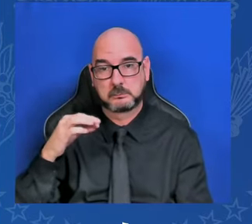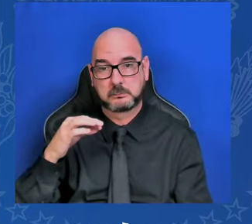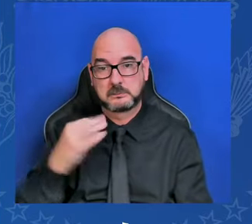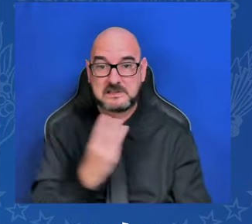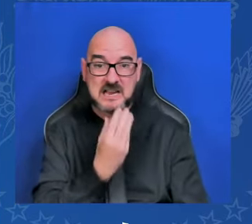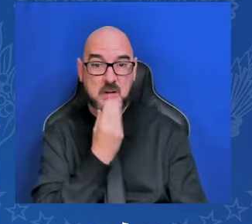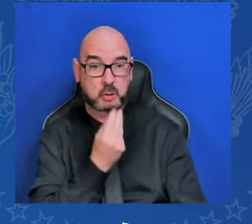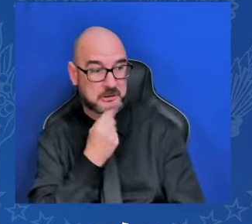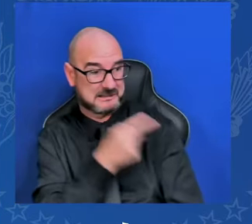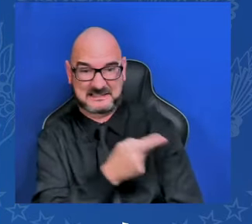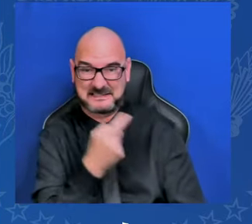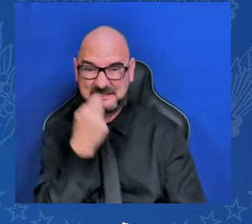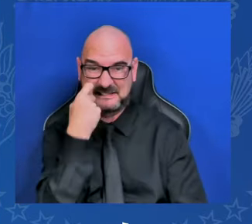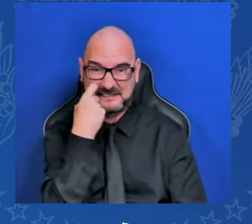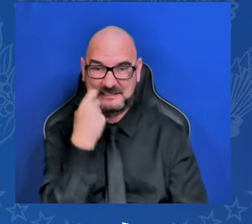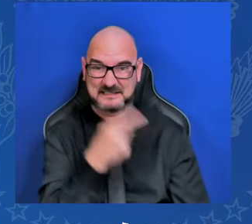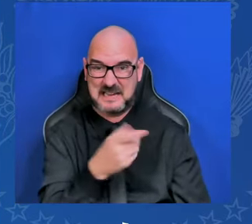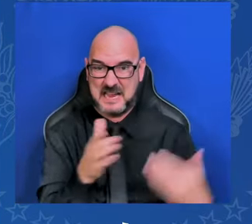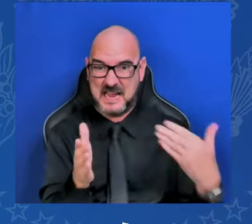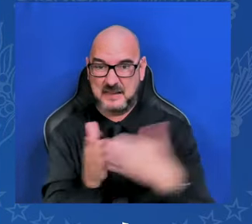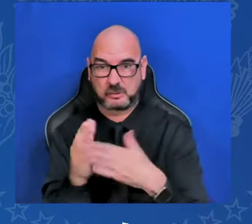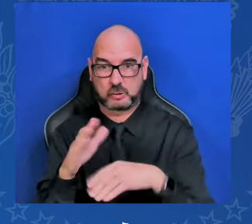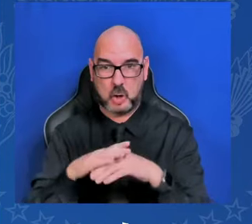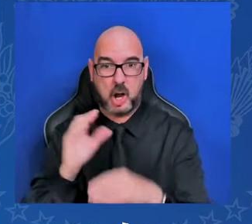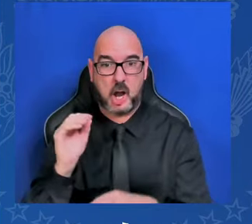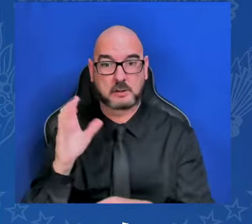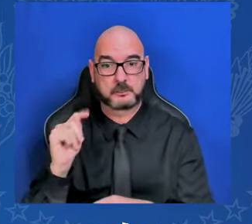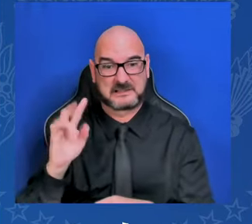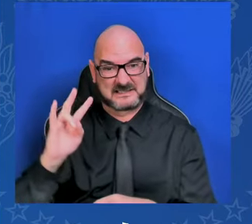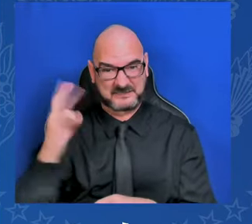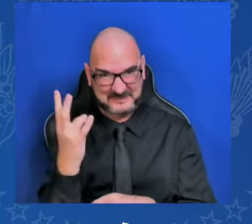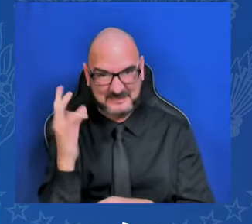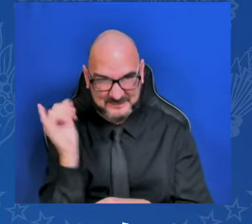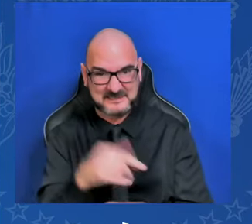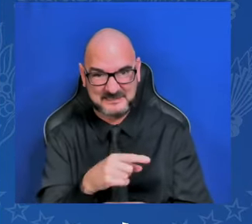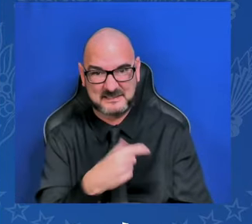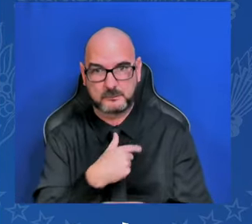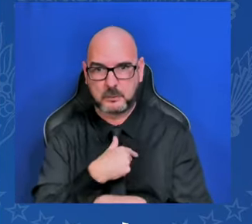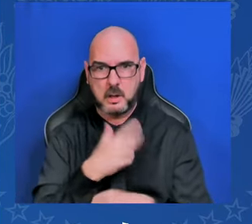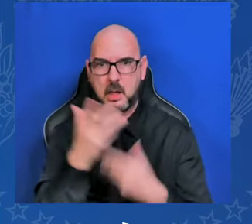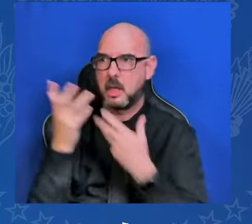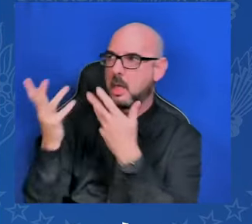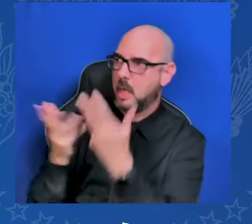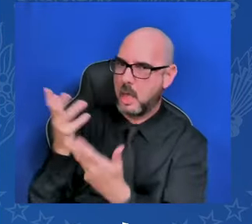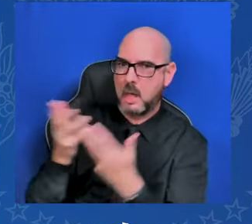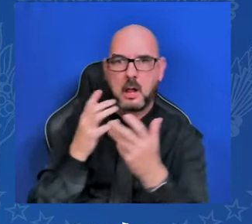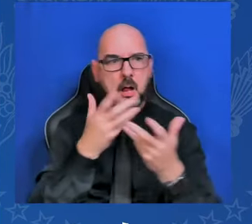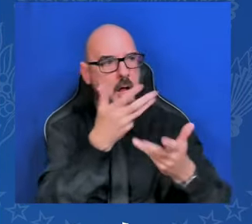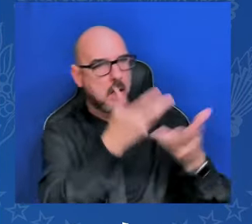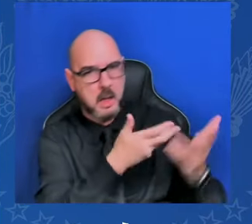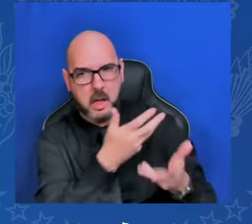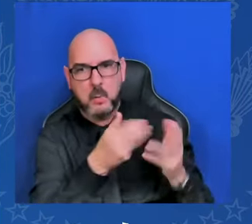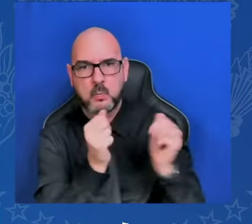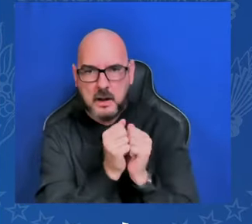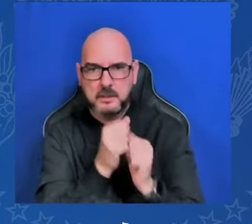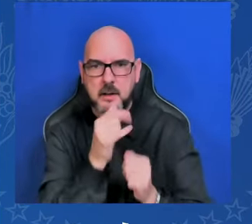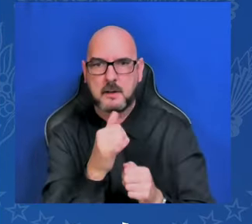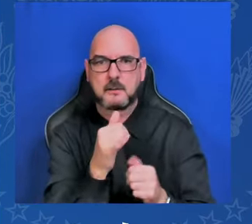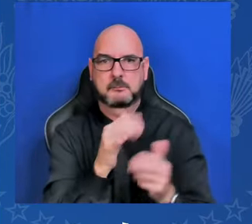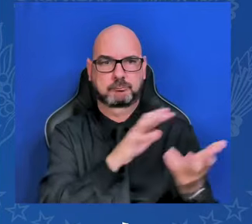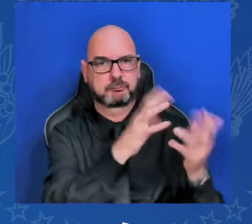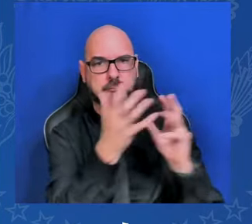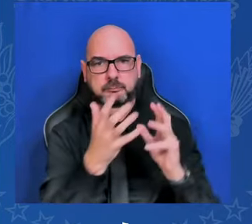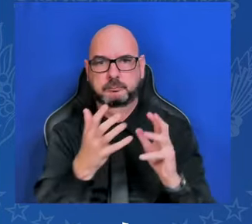7th. I was in the middle of handling an international crisis, but I was especially pleased to see the special counsel make clear the